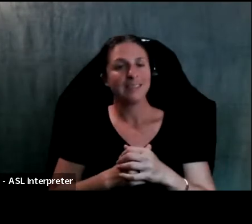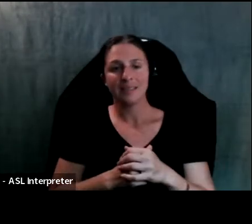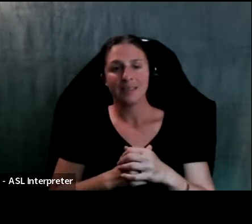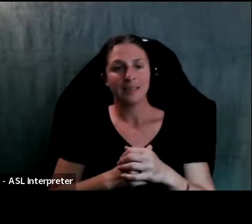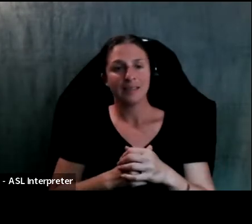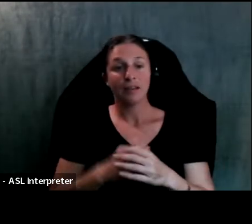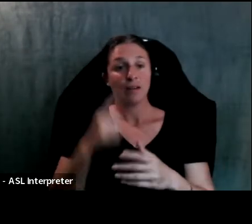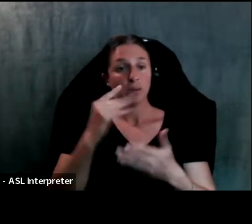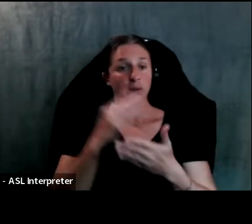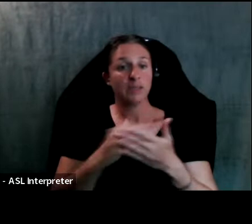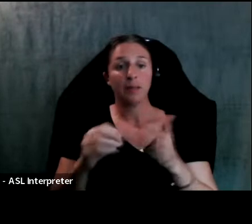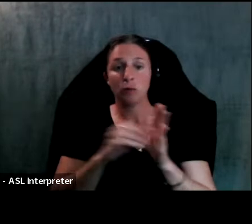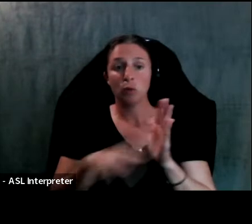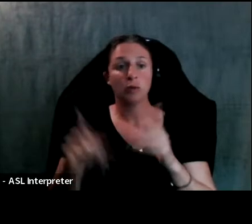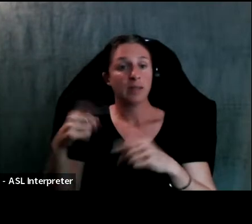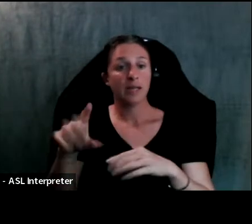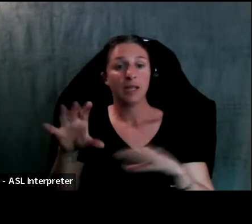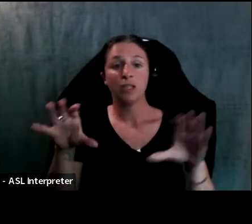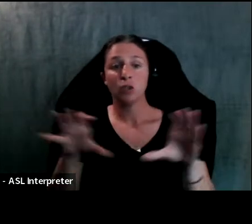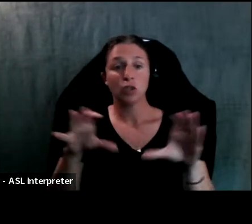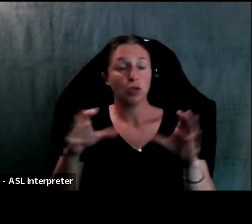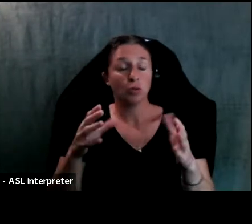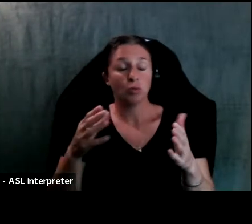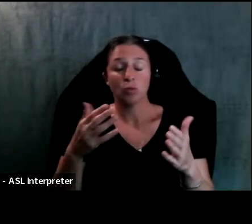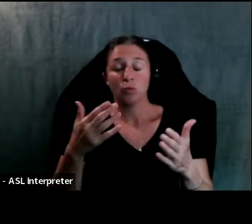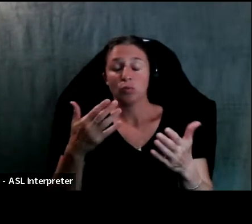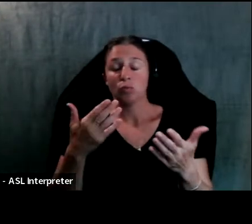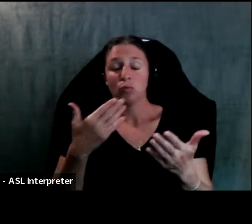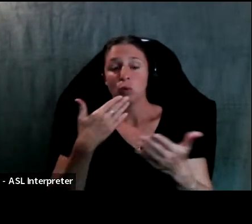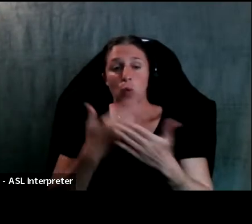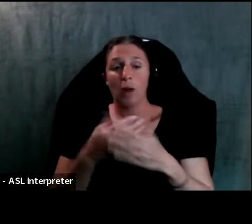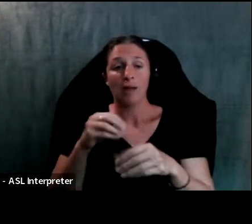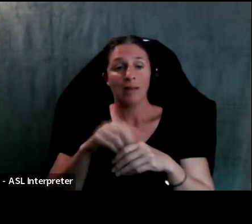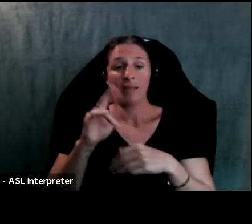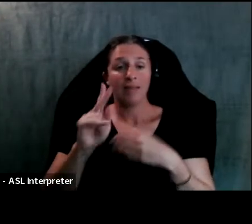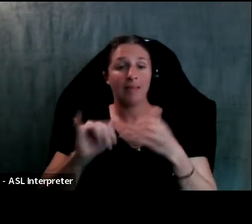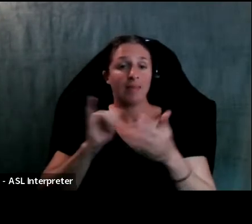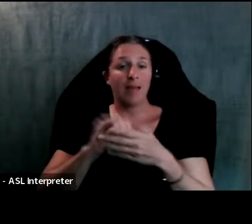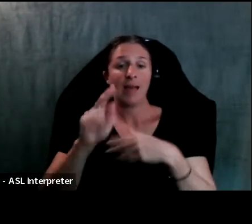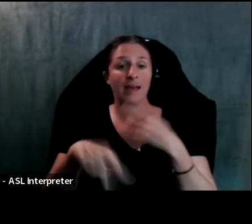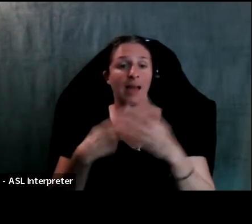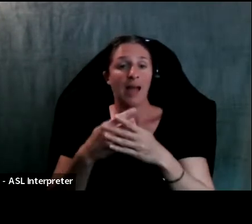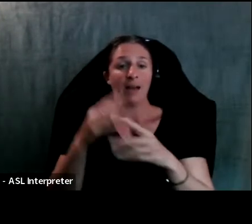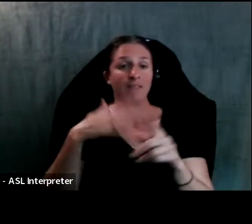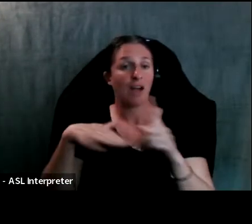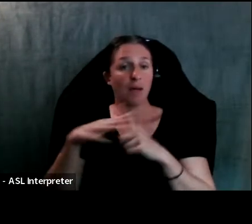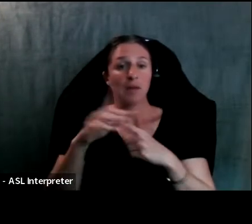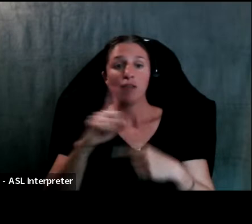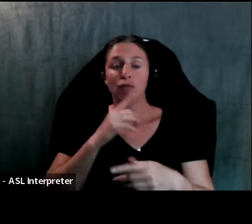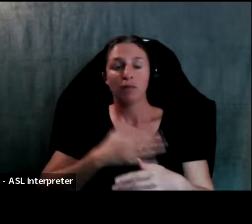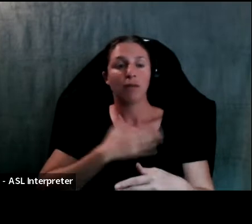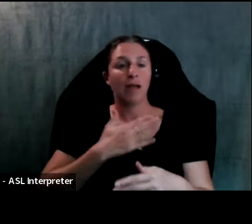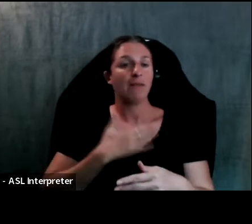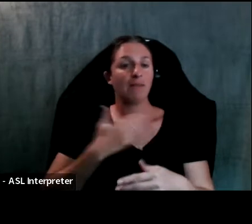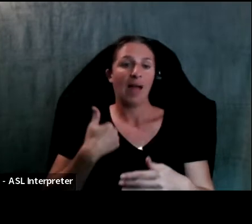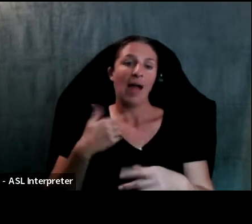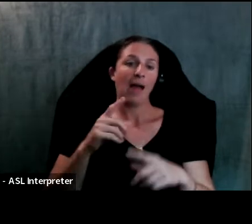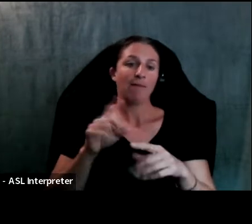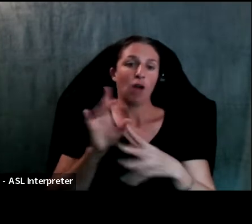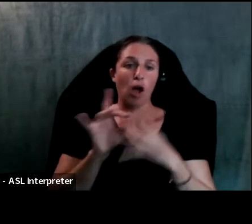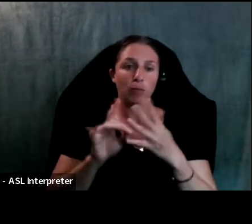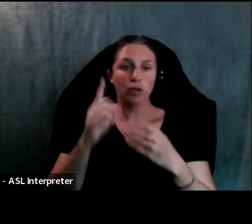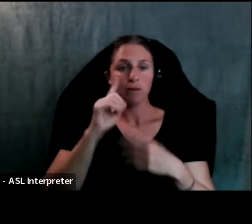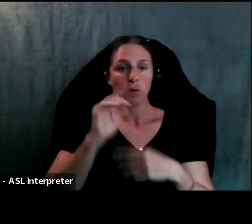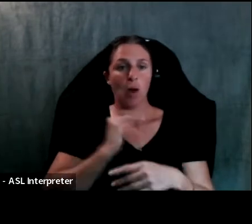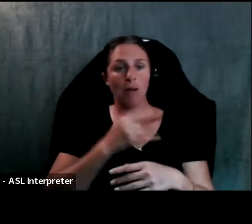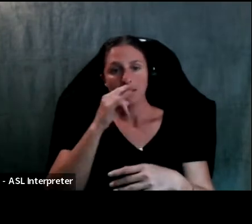some students, they just do well in these types of environments. And I'm really grateful that there's options for our kids, because